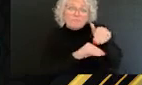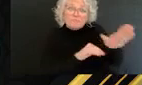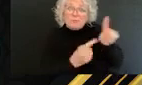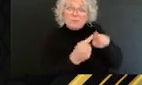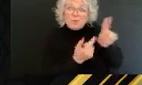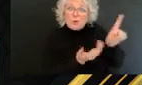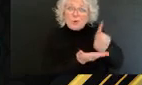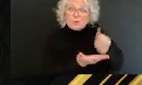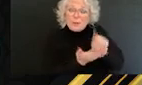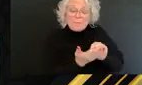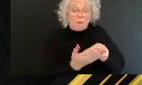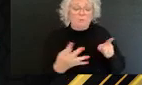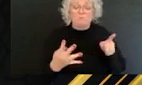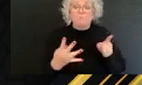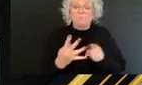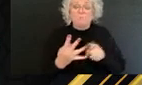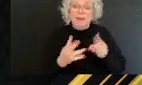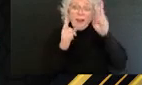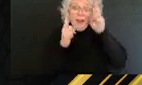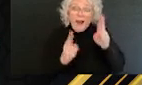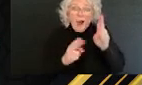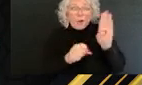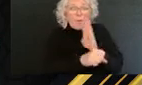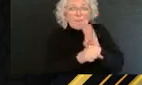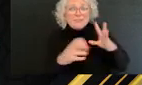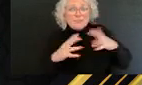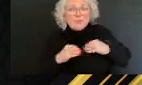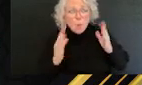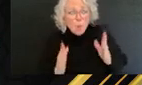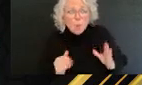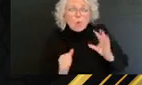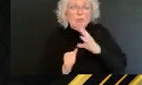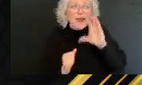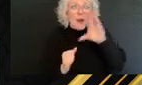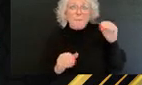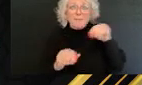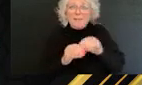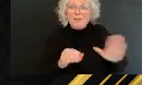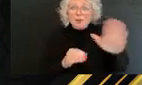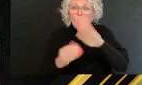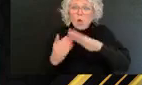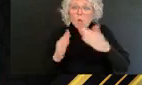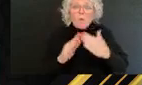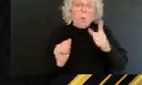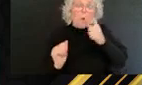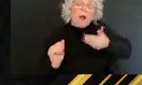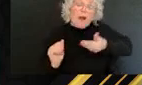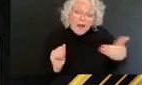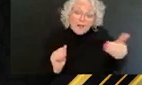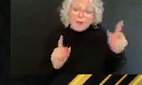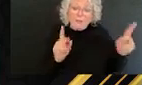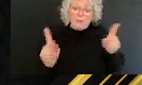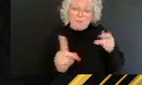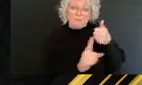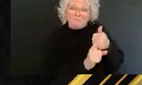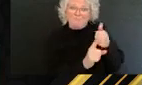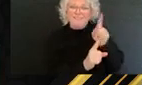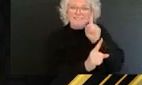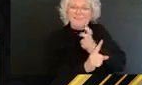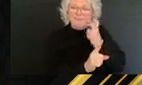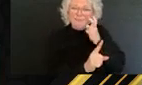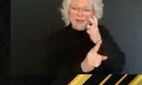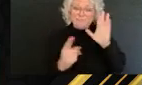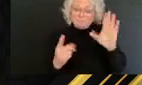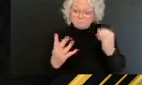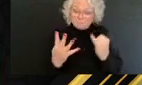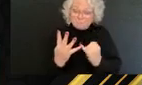newspaper. A third would be to honor business owners and corporations in your community who have hired people who are deafblind.